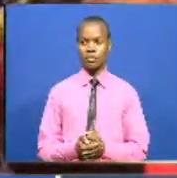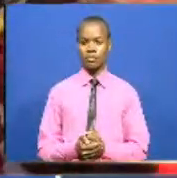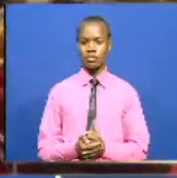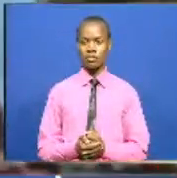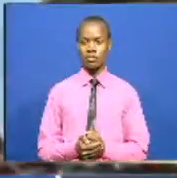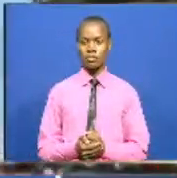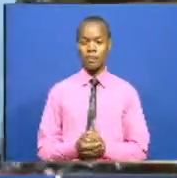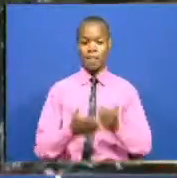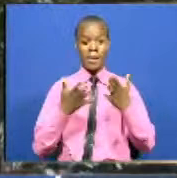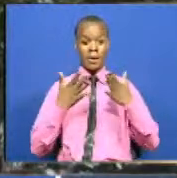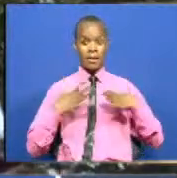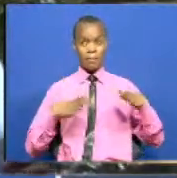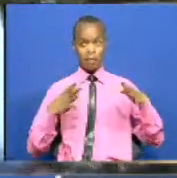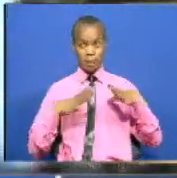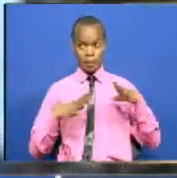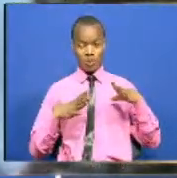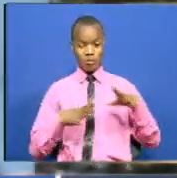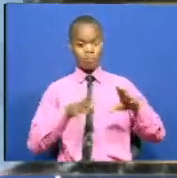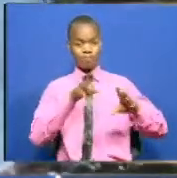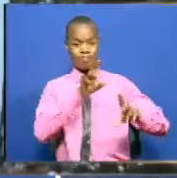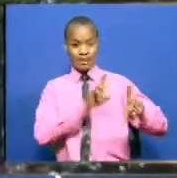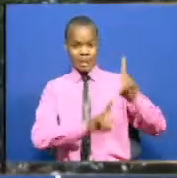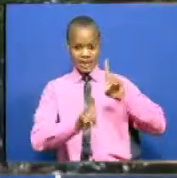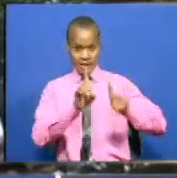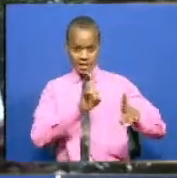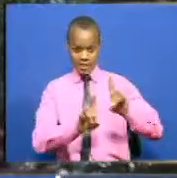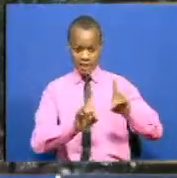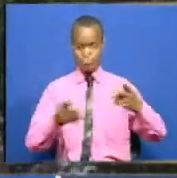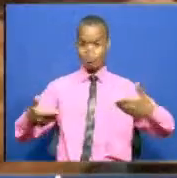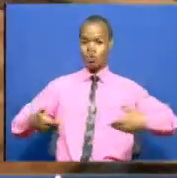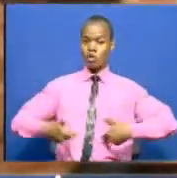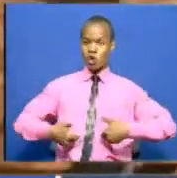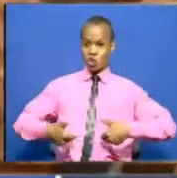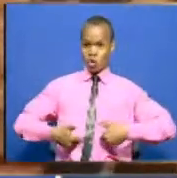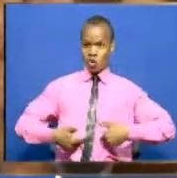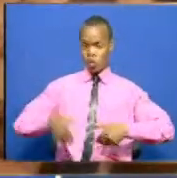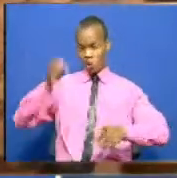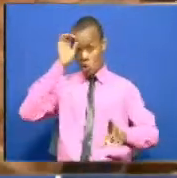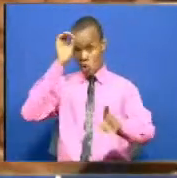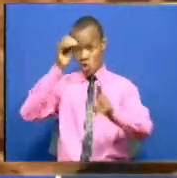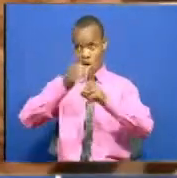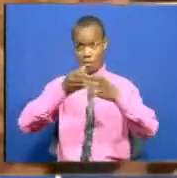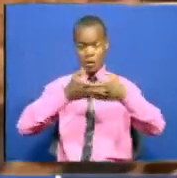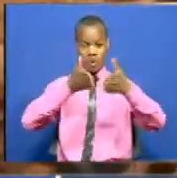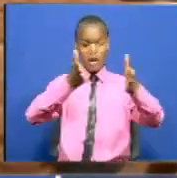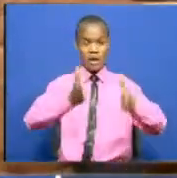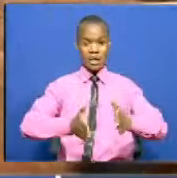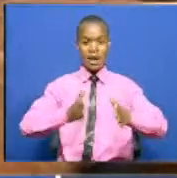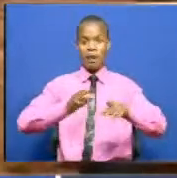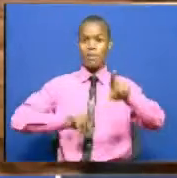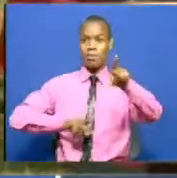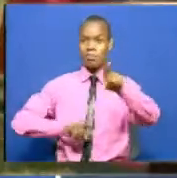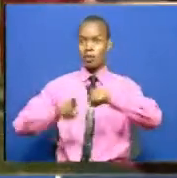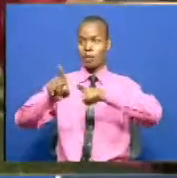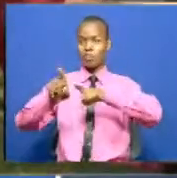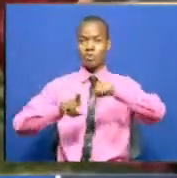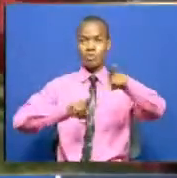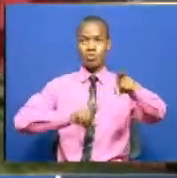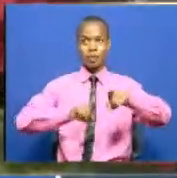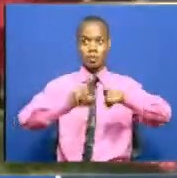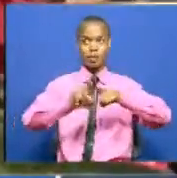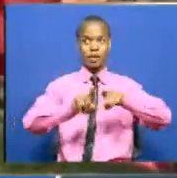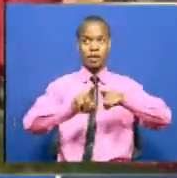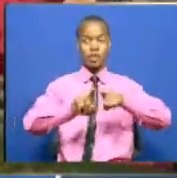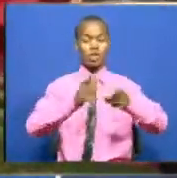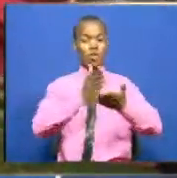The residents, consisting of dancers, youths and opinion leaders, pour to Kisii town streets, symbolizing the local community's